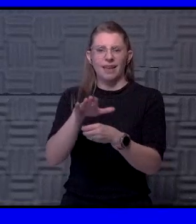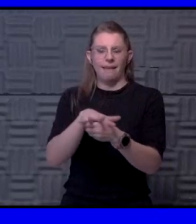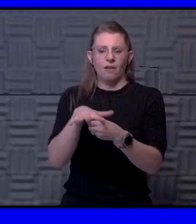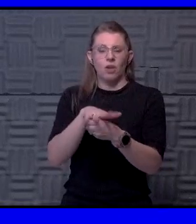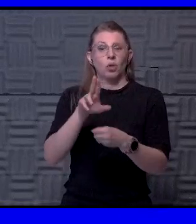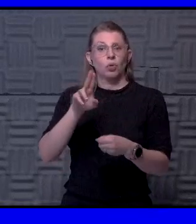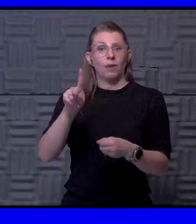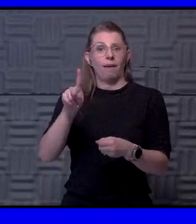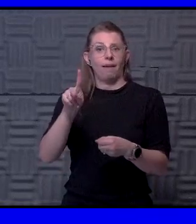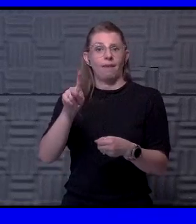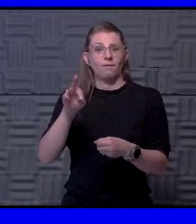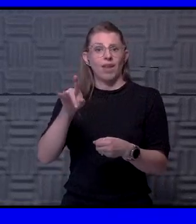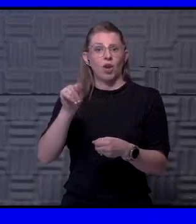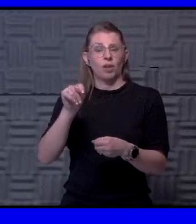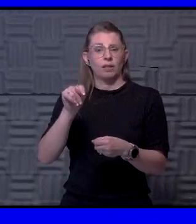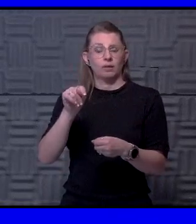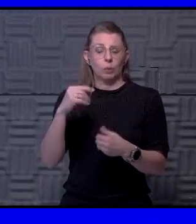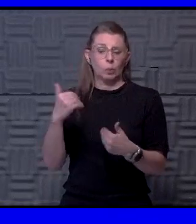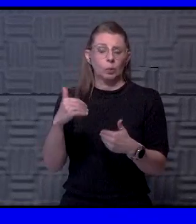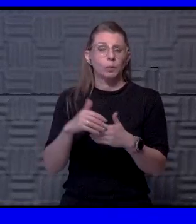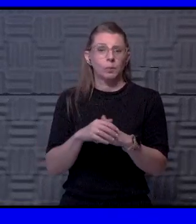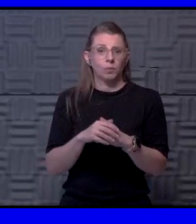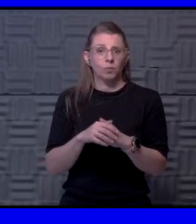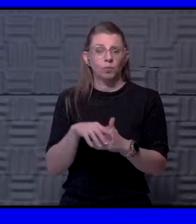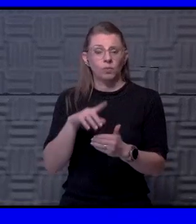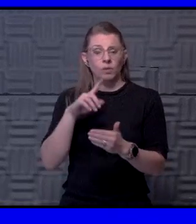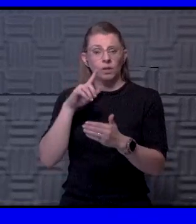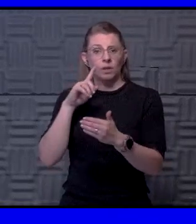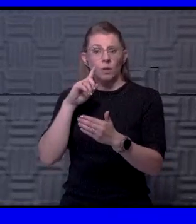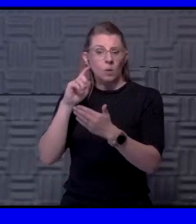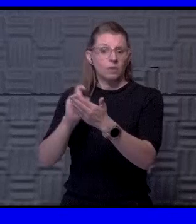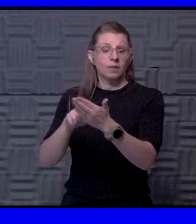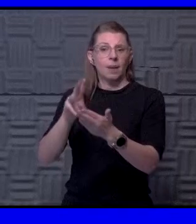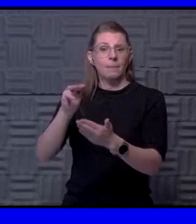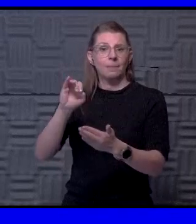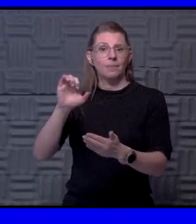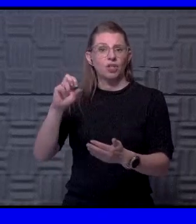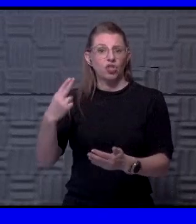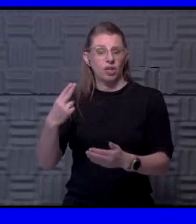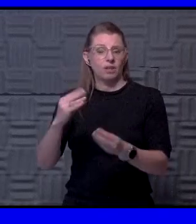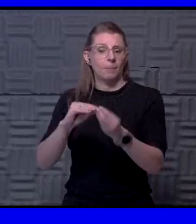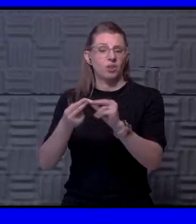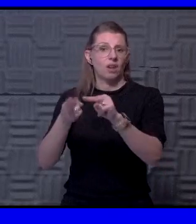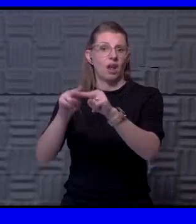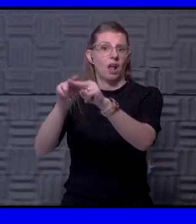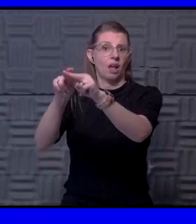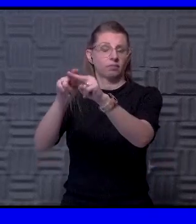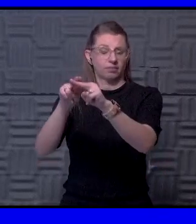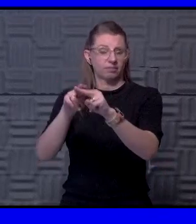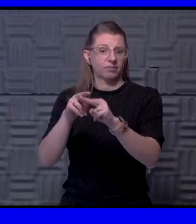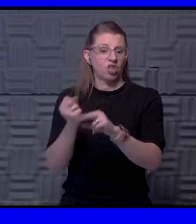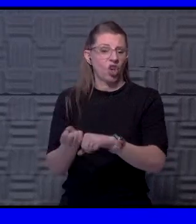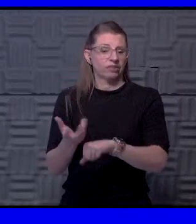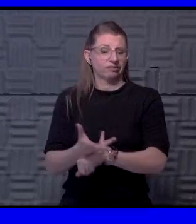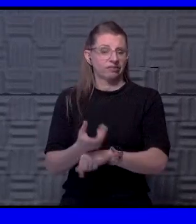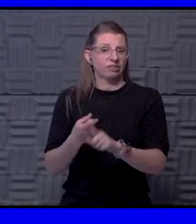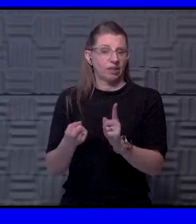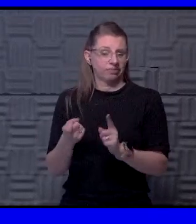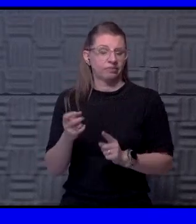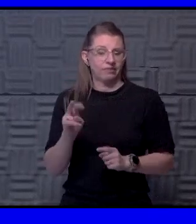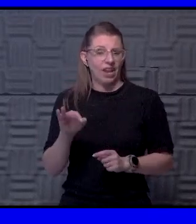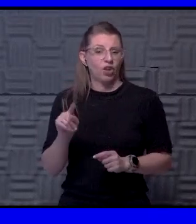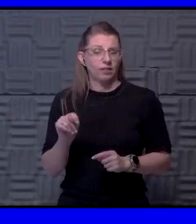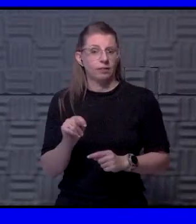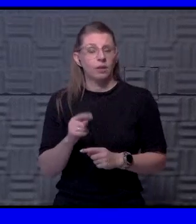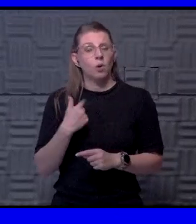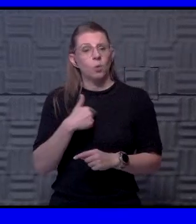the UK variant is really being implicated in the Michigan rising. Still, we know how the disease is spread. We know how we can